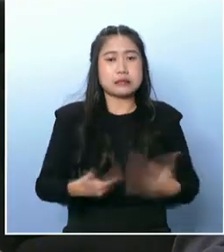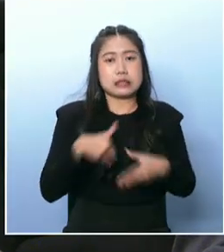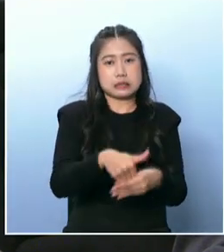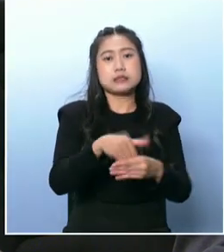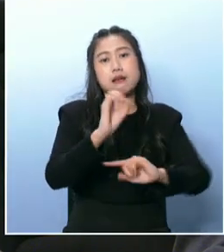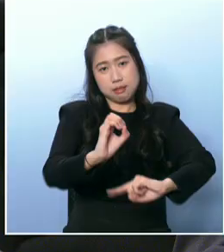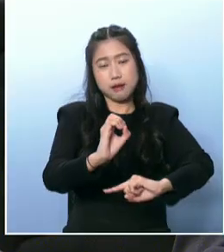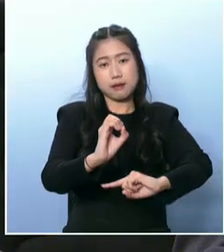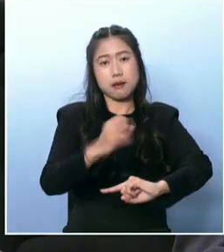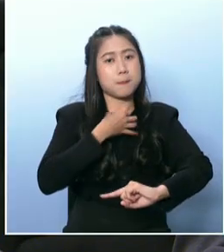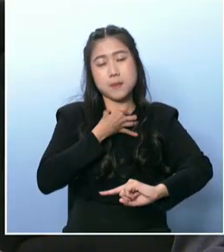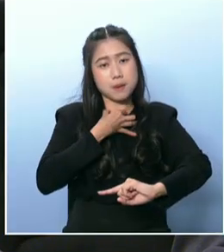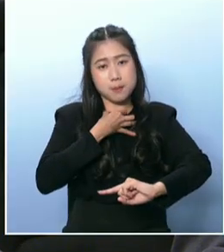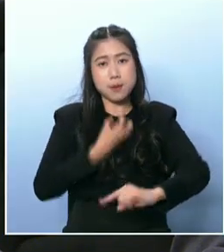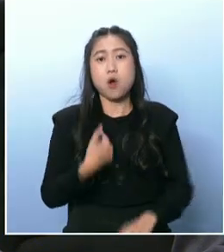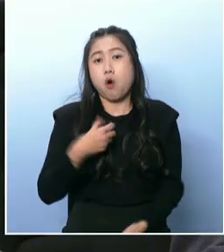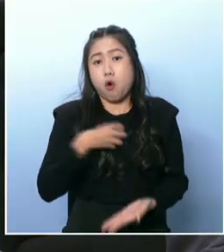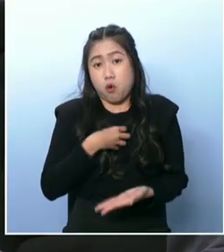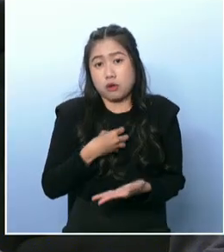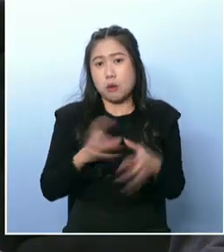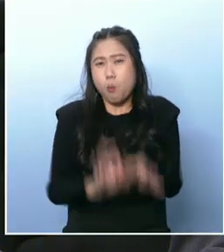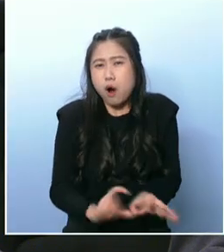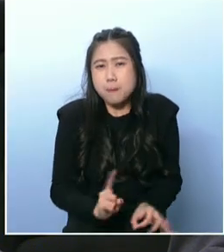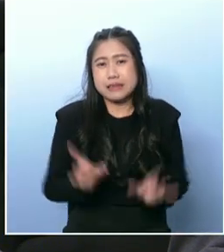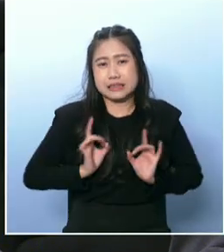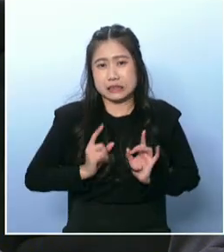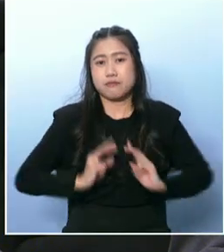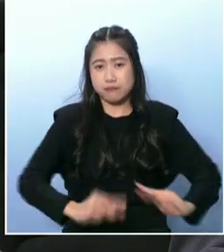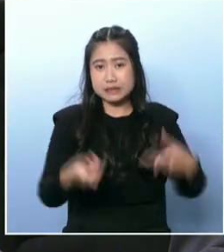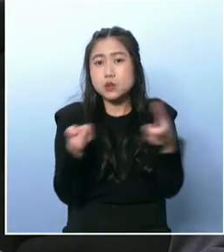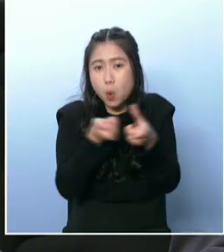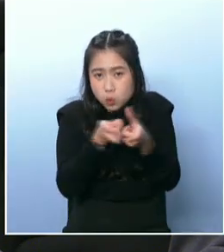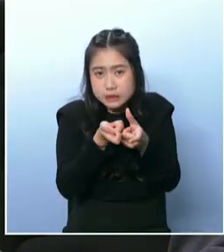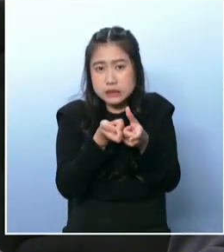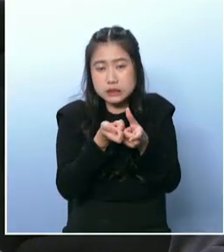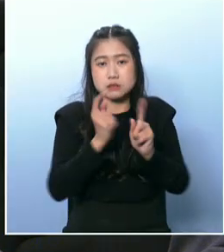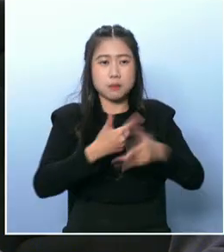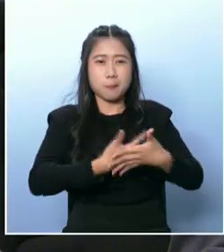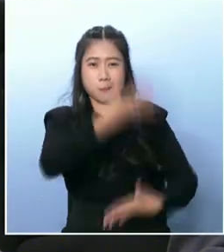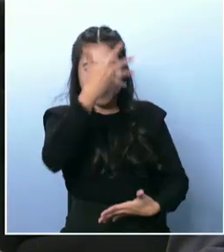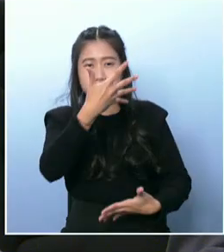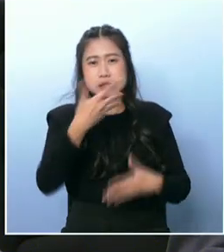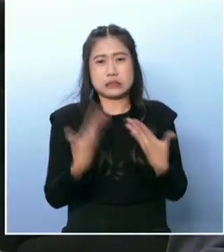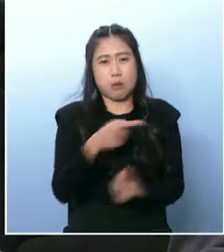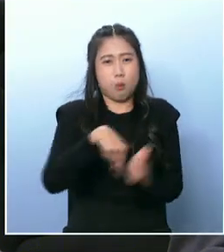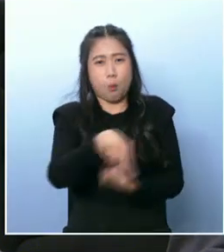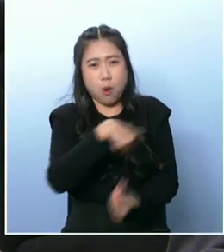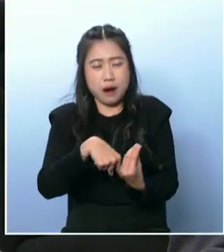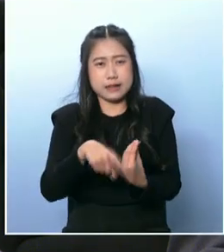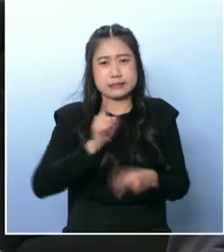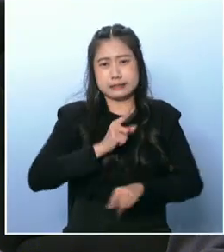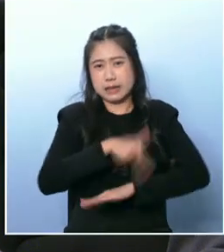then. So far we have not received any application. We think that it